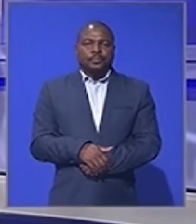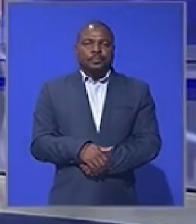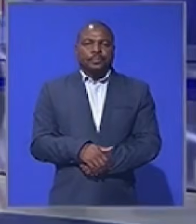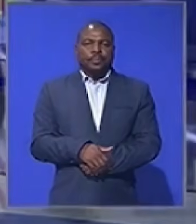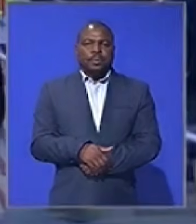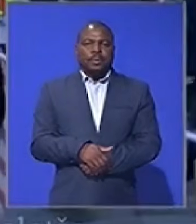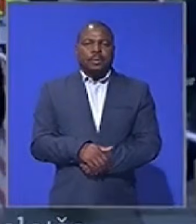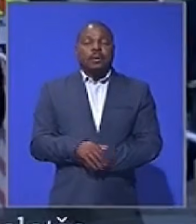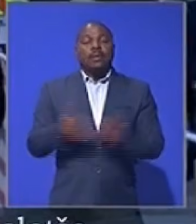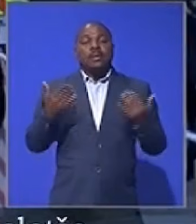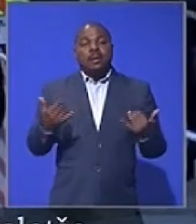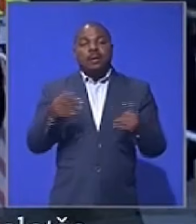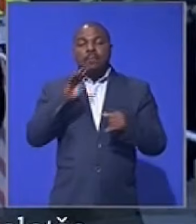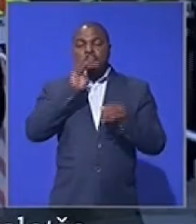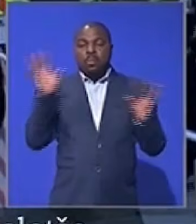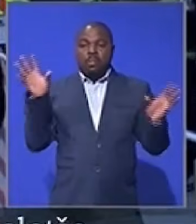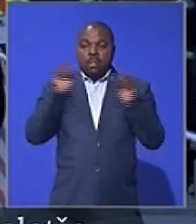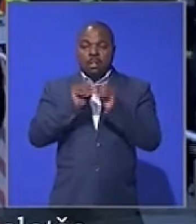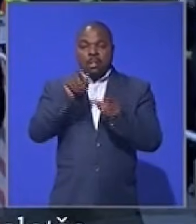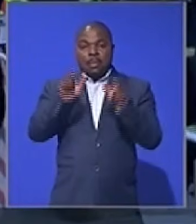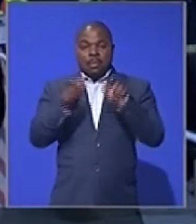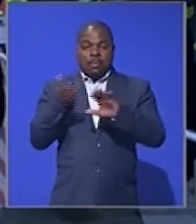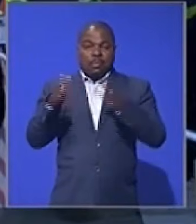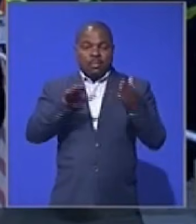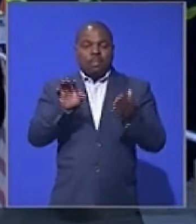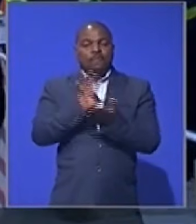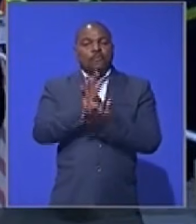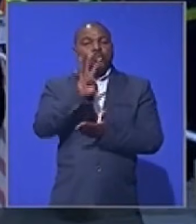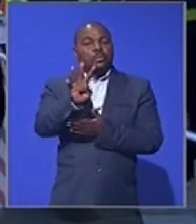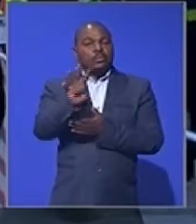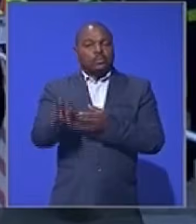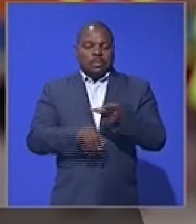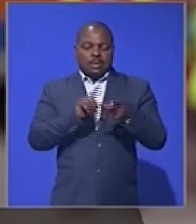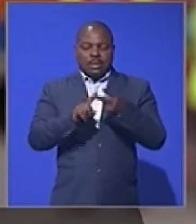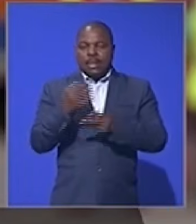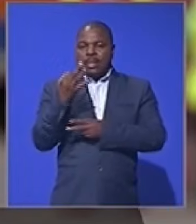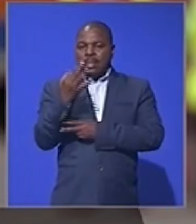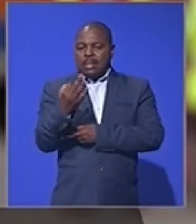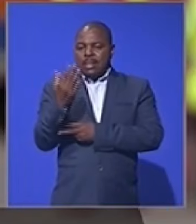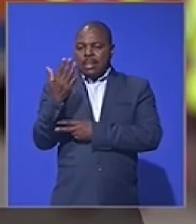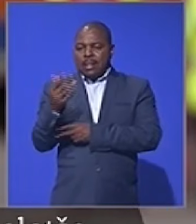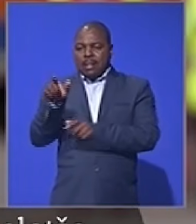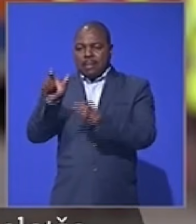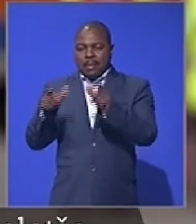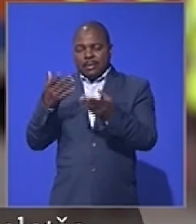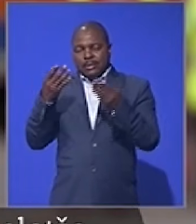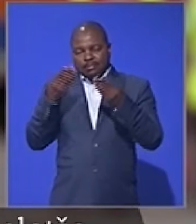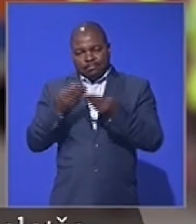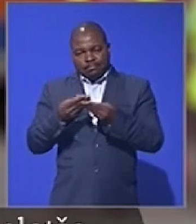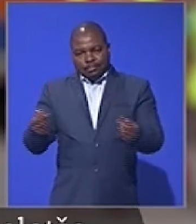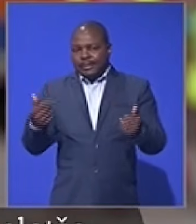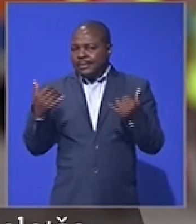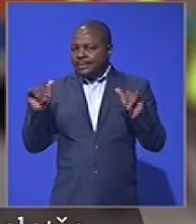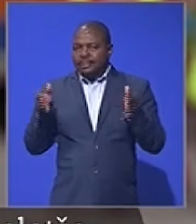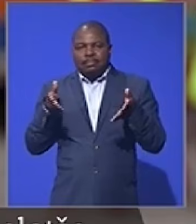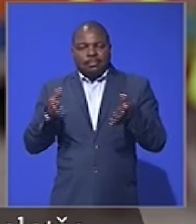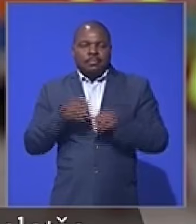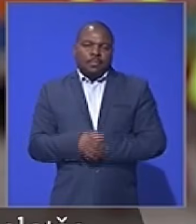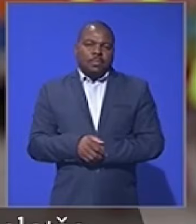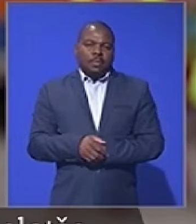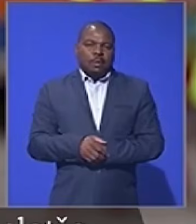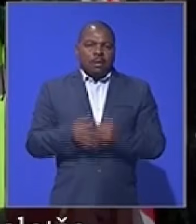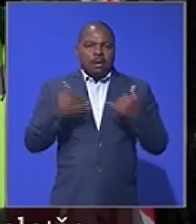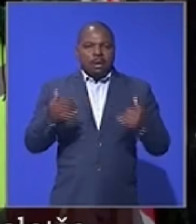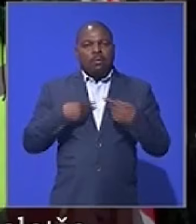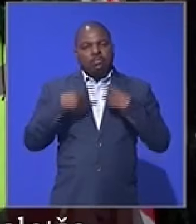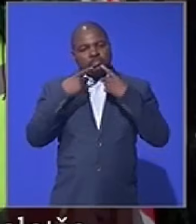Seo se tliša palo ya bahu go ya go 14 mola ba 39 ba sa šaretšwe tiragalong yeo. Tsebišo ya